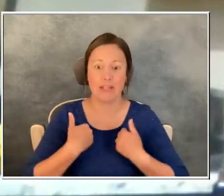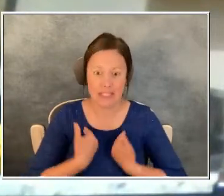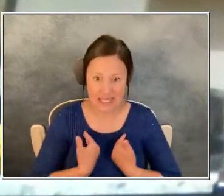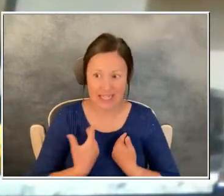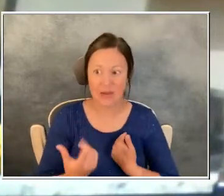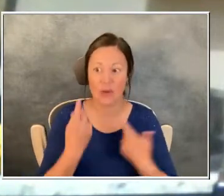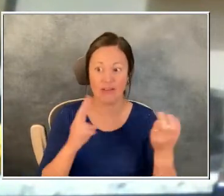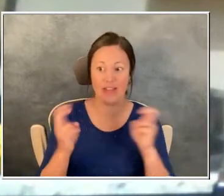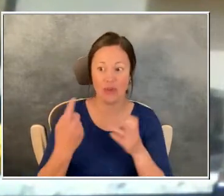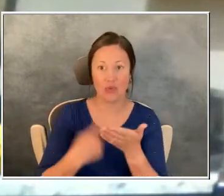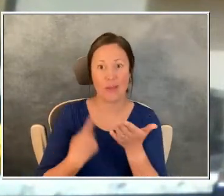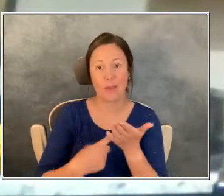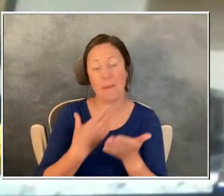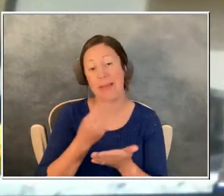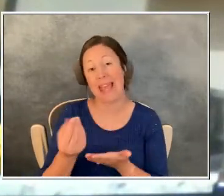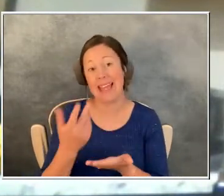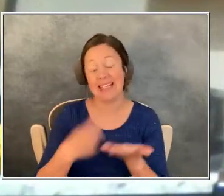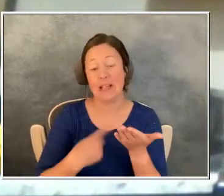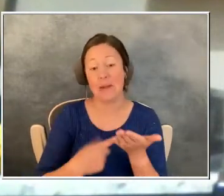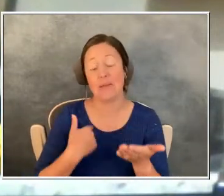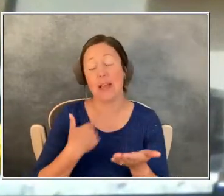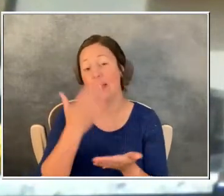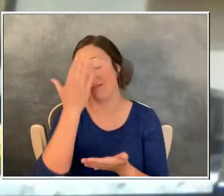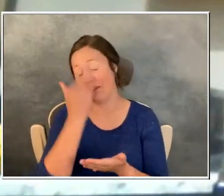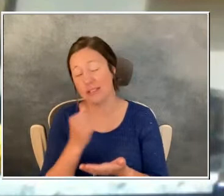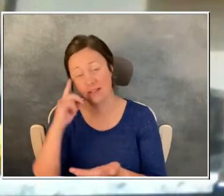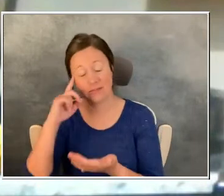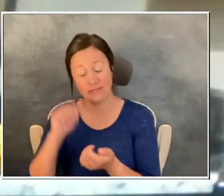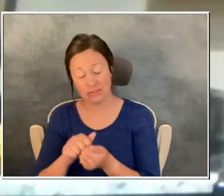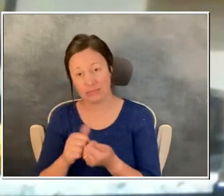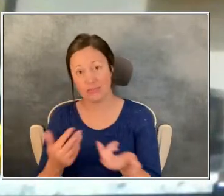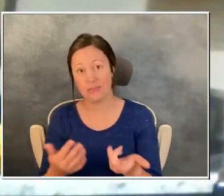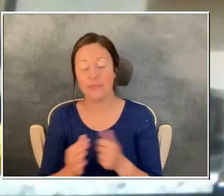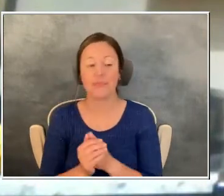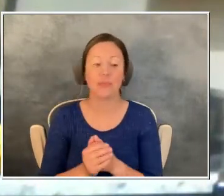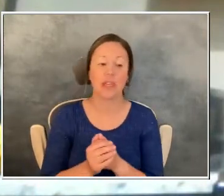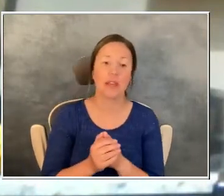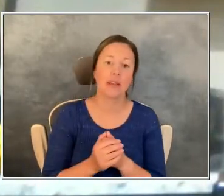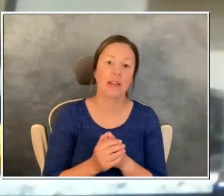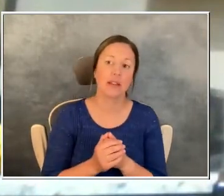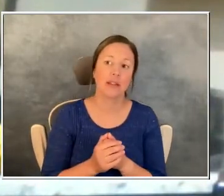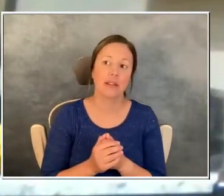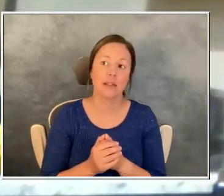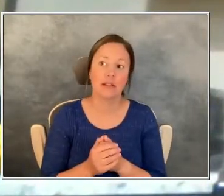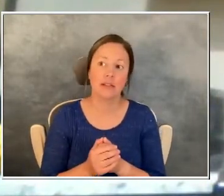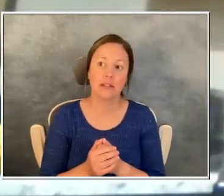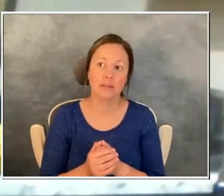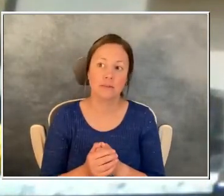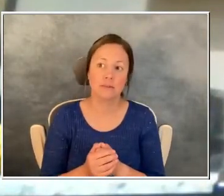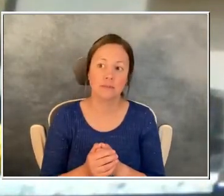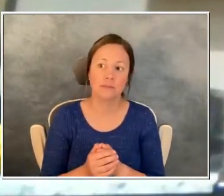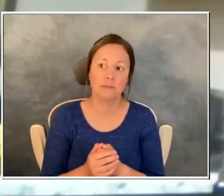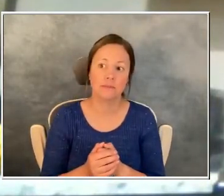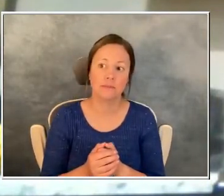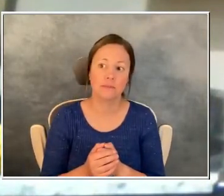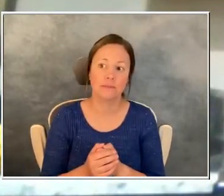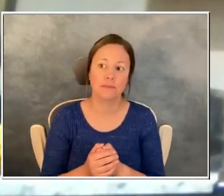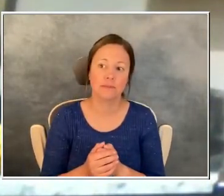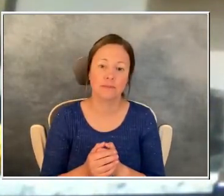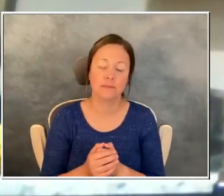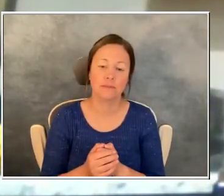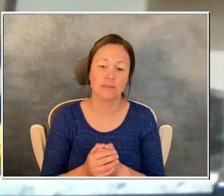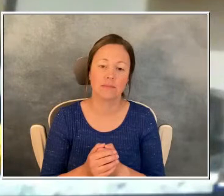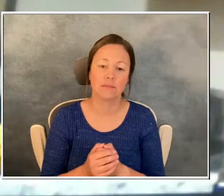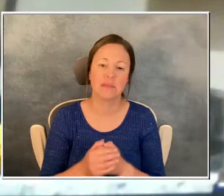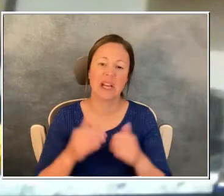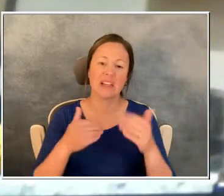issues sometimes, and sometimes I just fall asleep. I've probably, I mean, it's under 9, but I've been